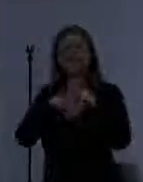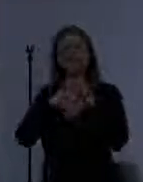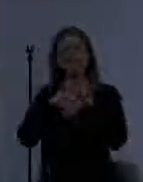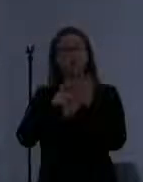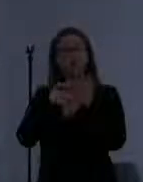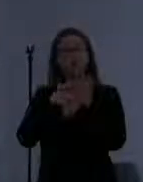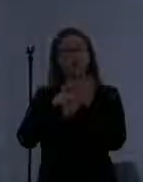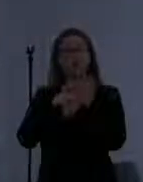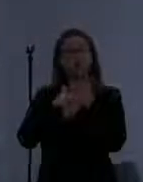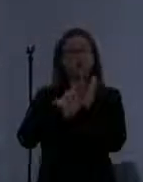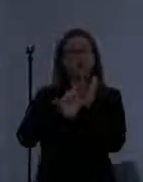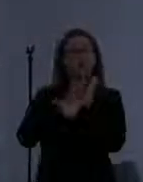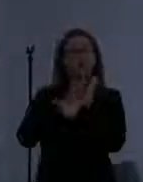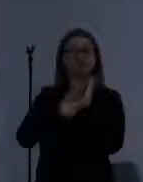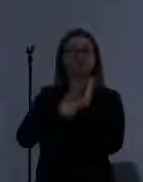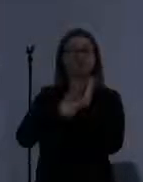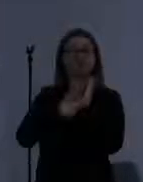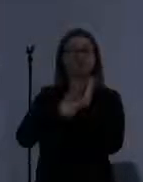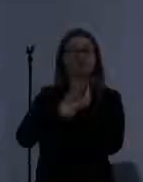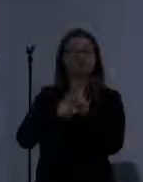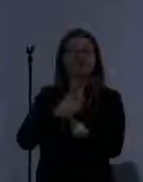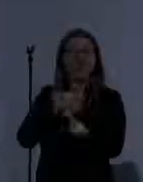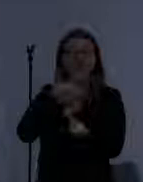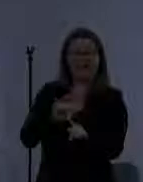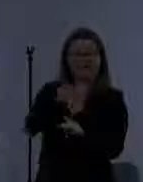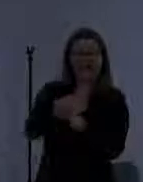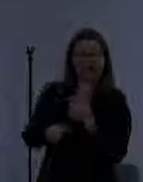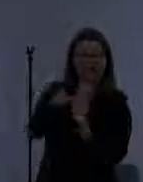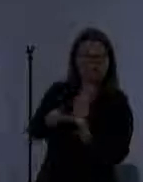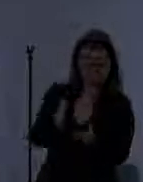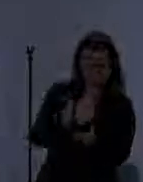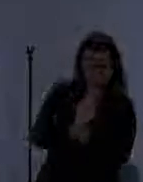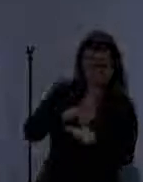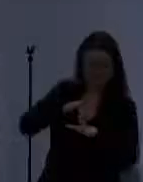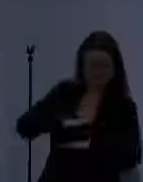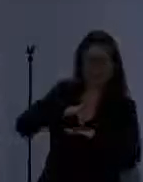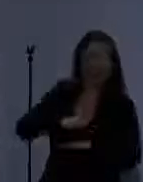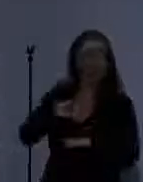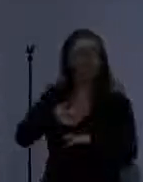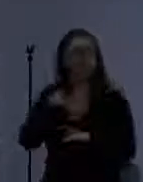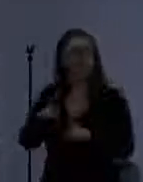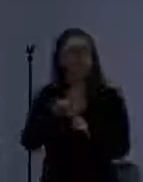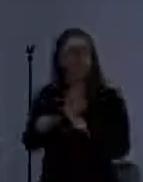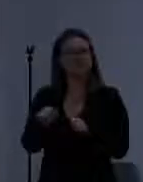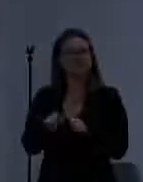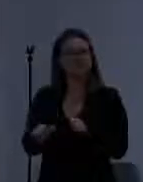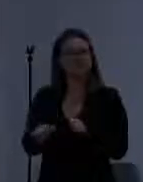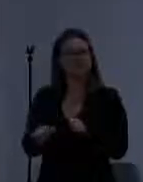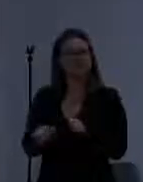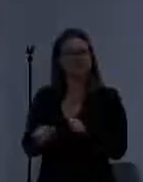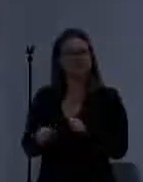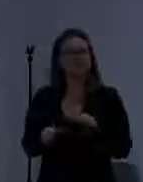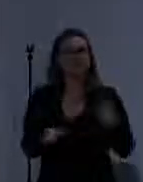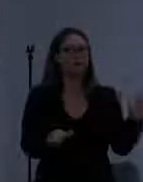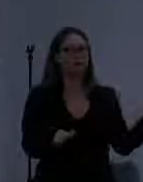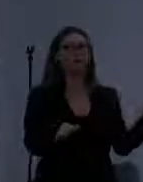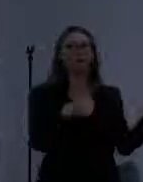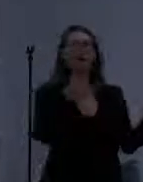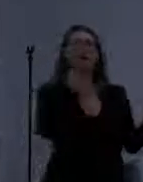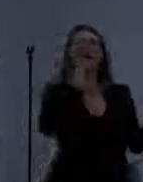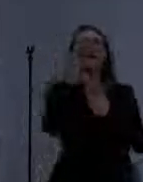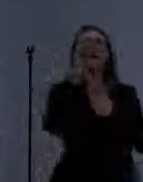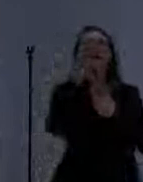got to say whether it had been actually resolved, that would be best, I think. No, so anybody can make a complaint